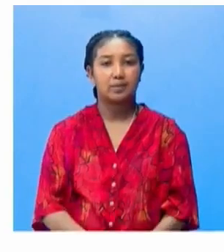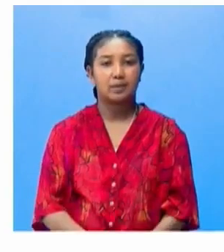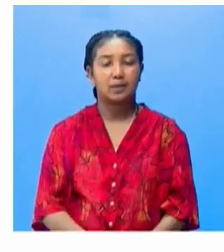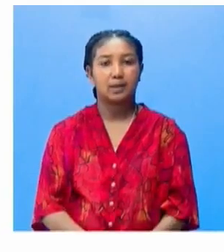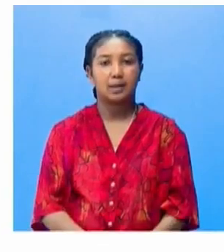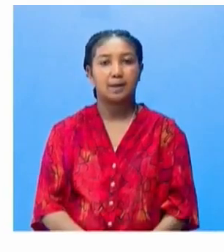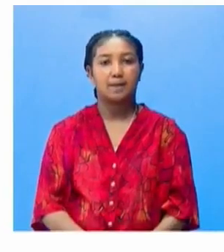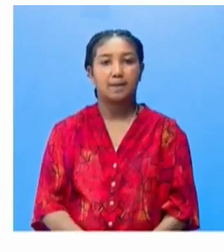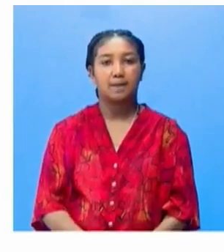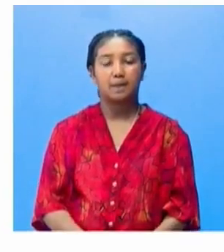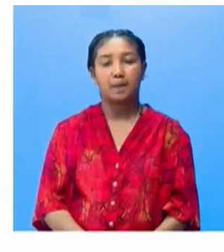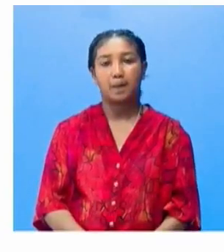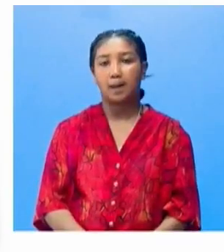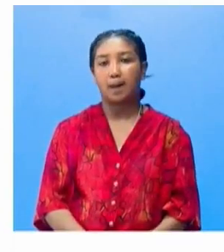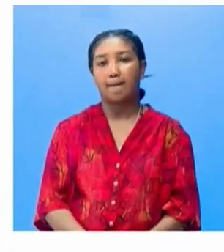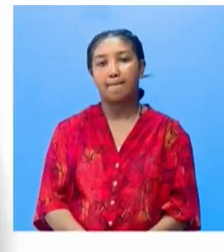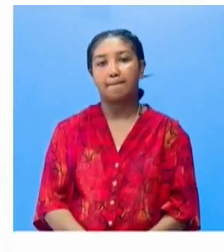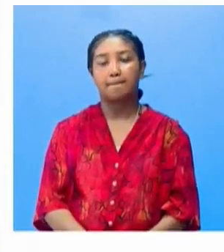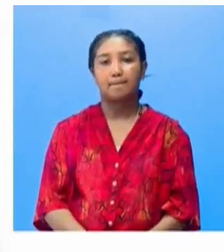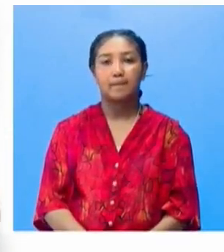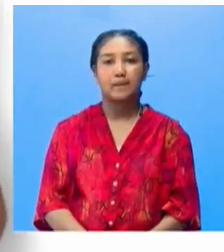opinion